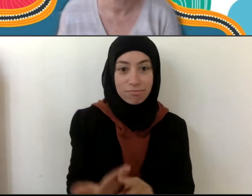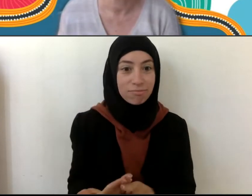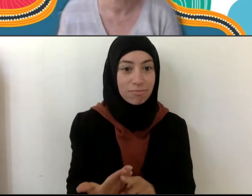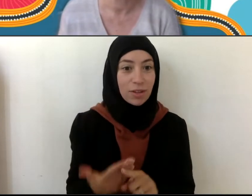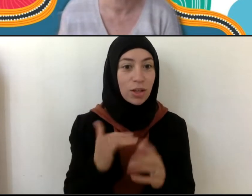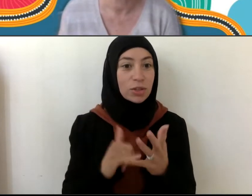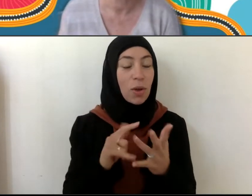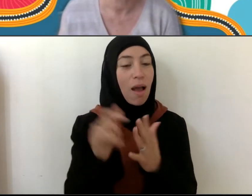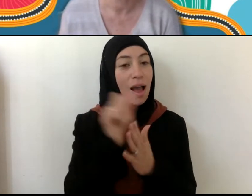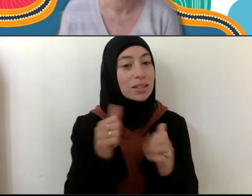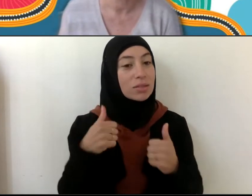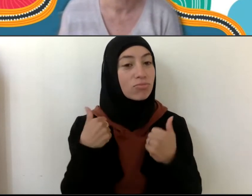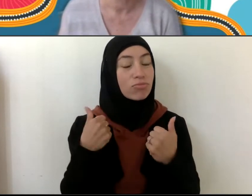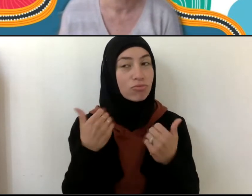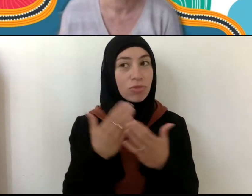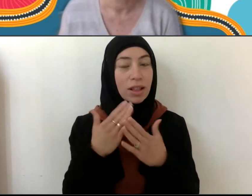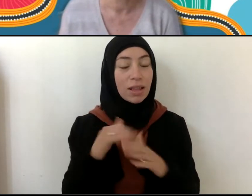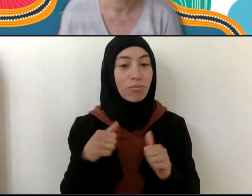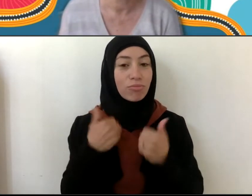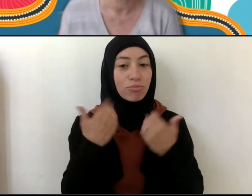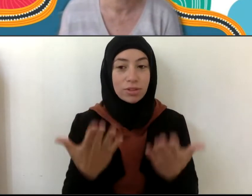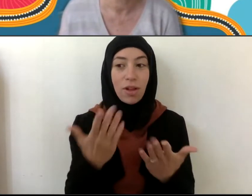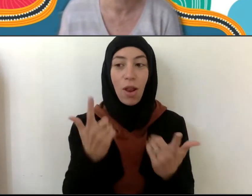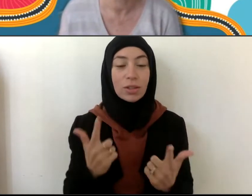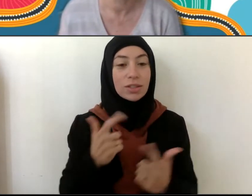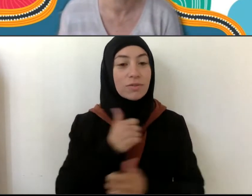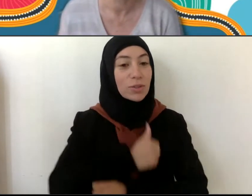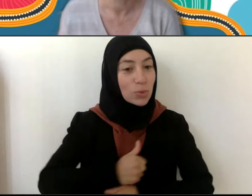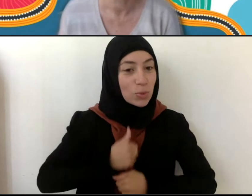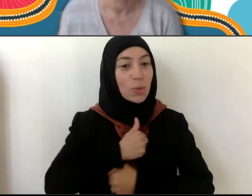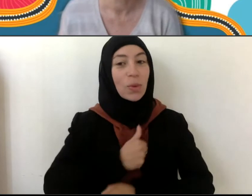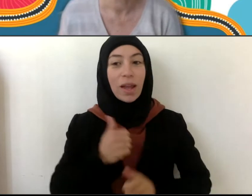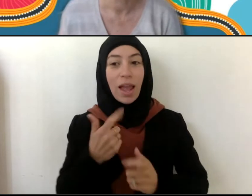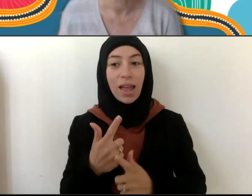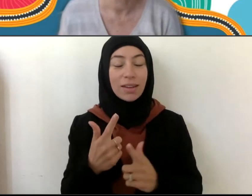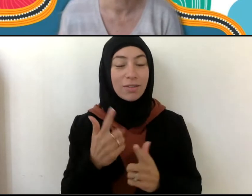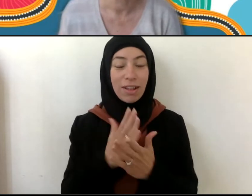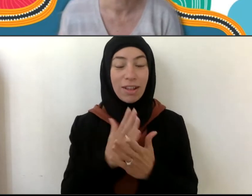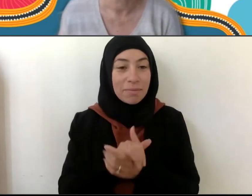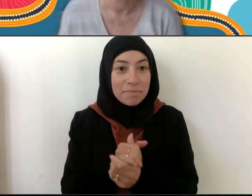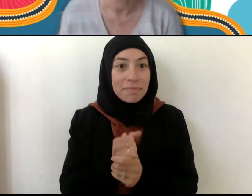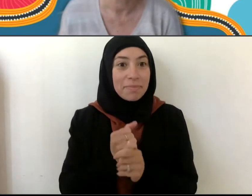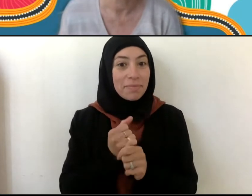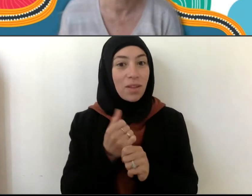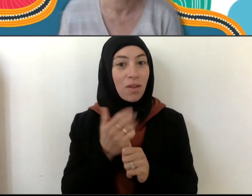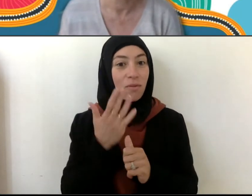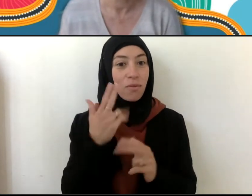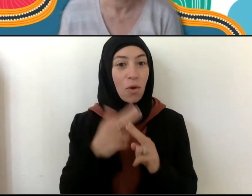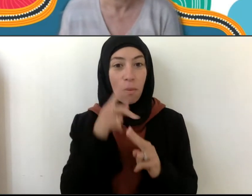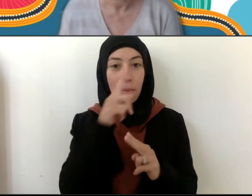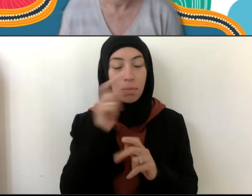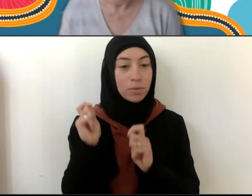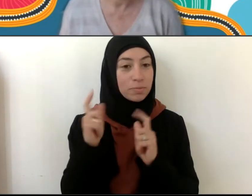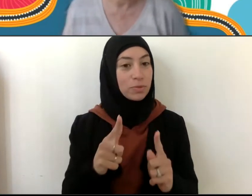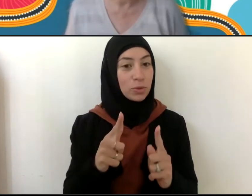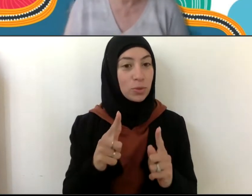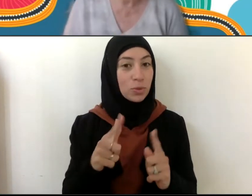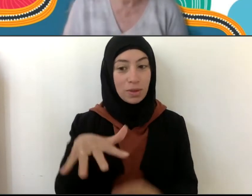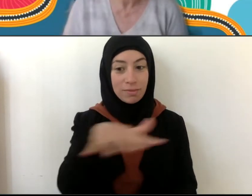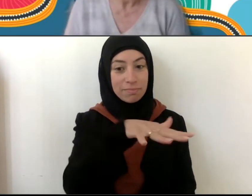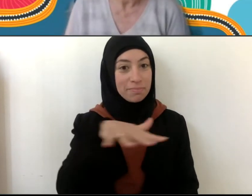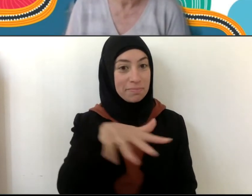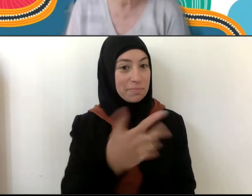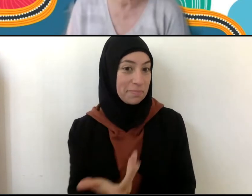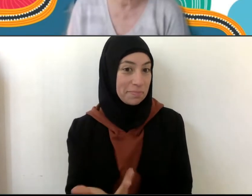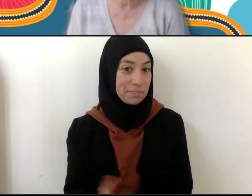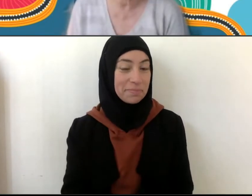much joy and pleasure to the stations and for people using those stations. It is. It's